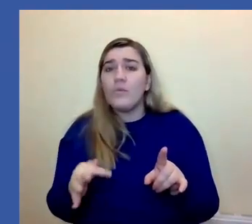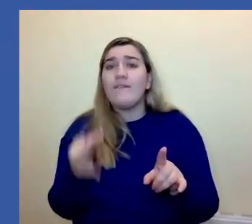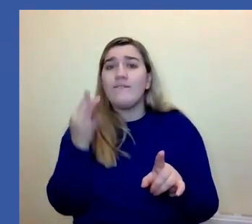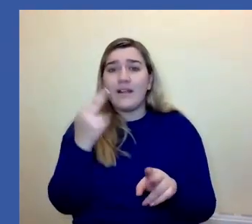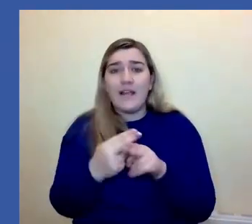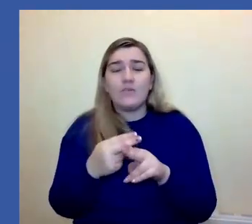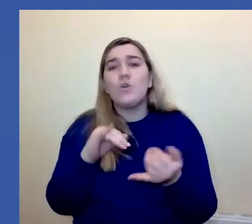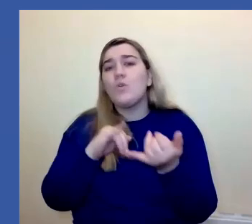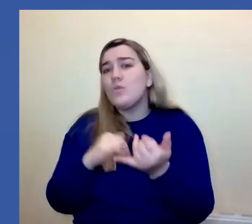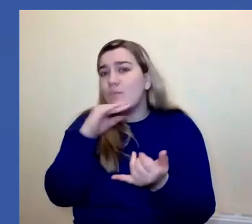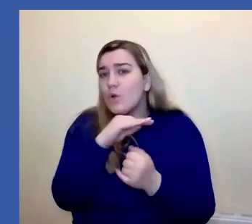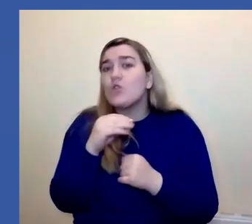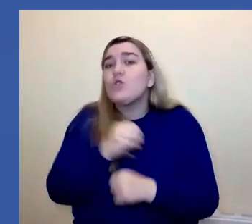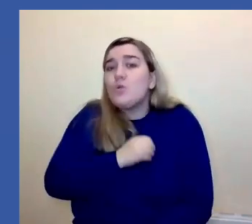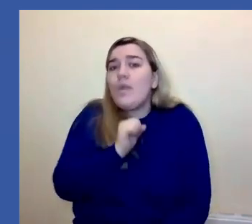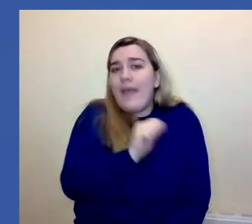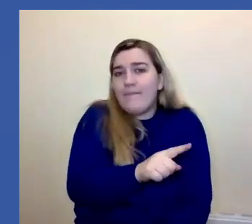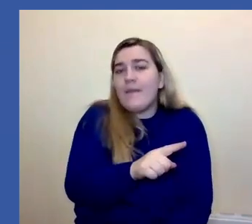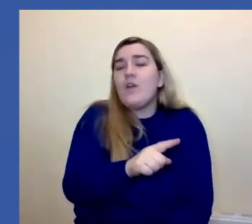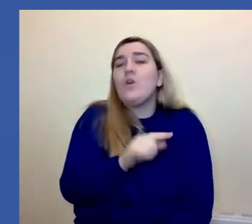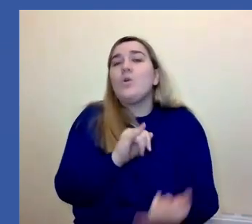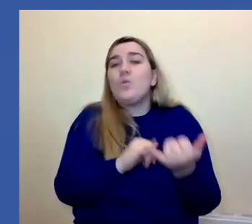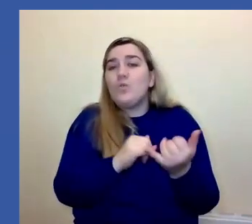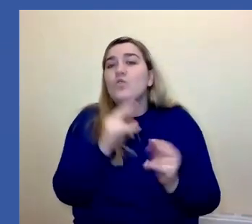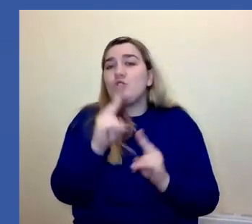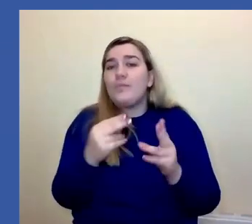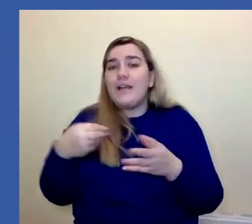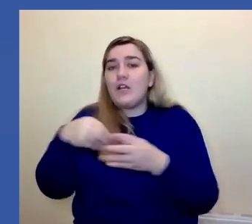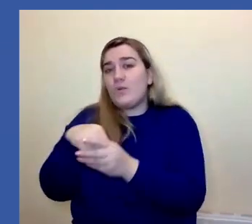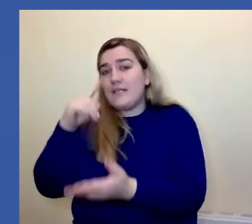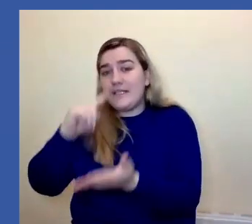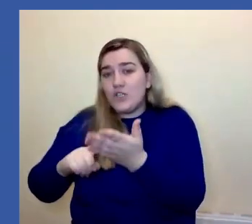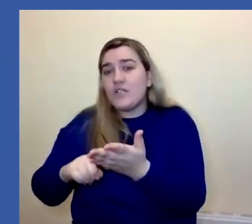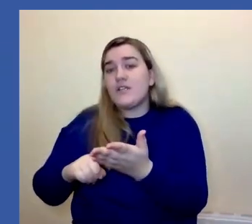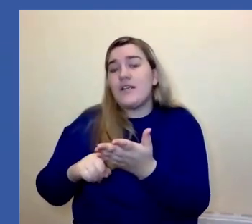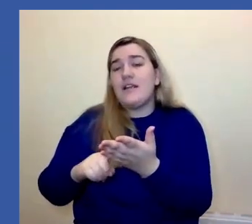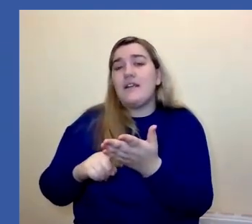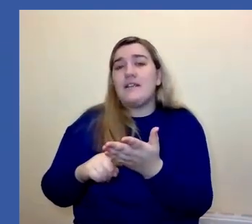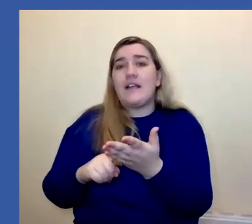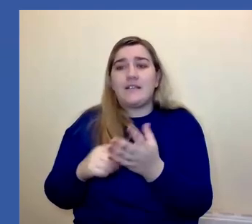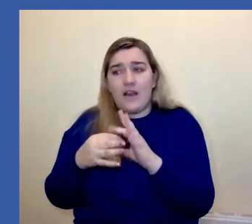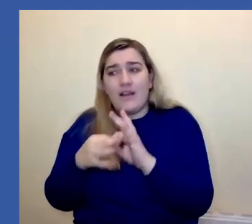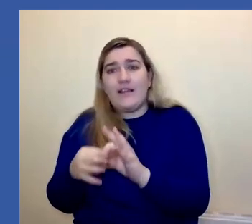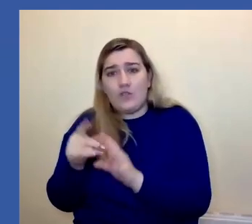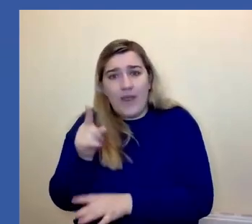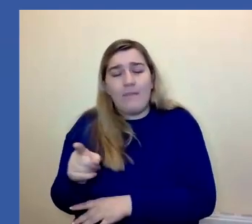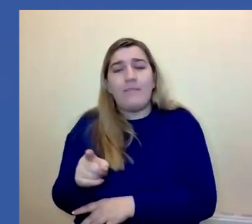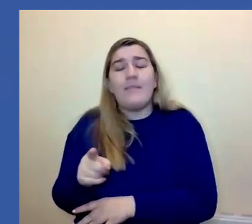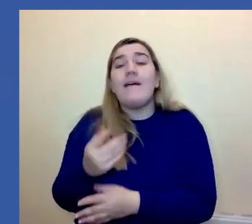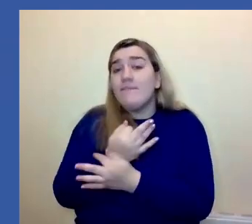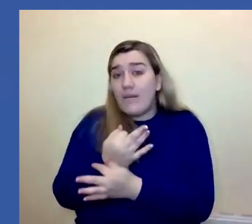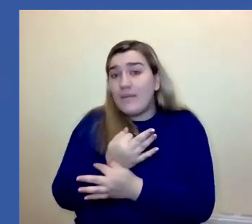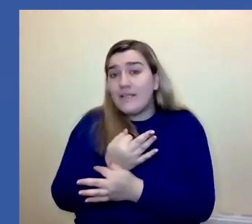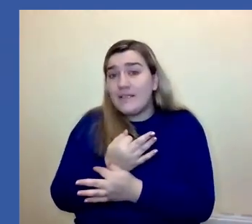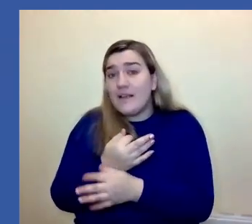who matters to them and who should be included in decisions that matter to them. Families and those closest to the person